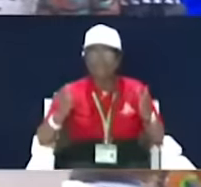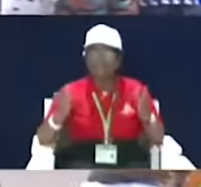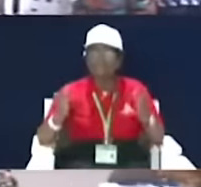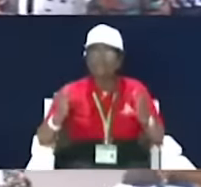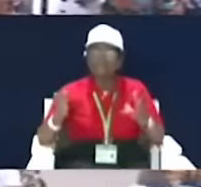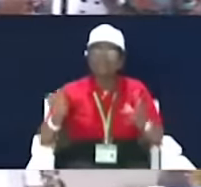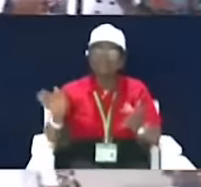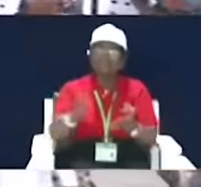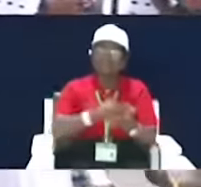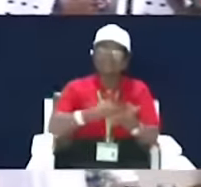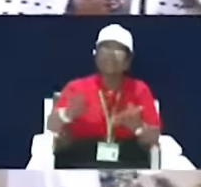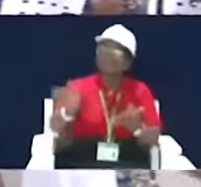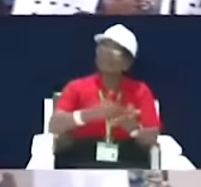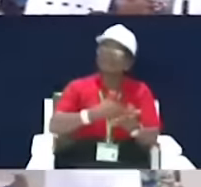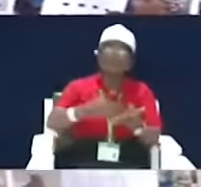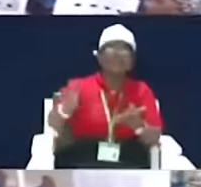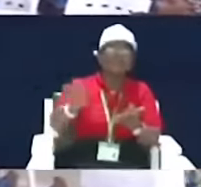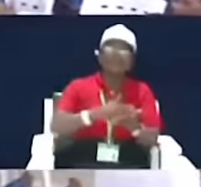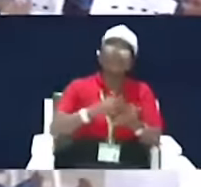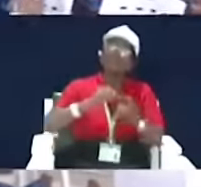His